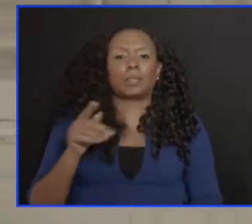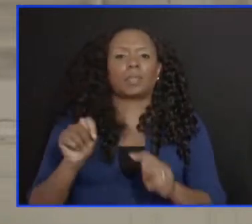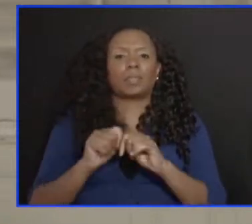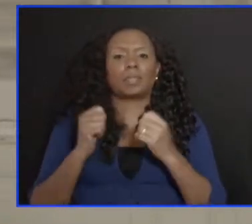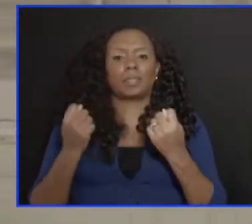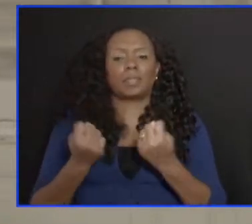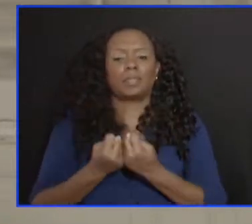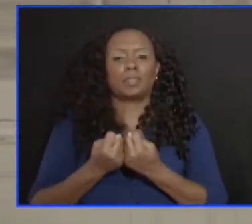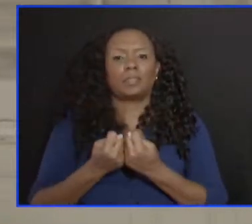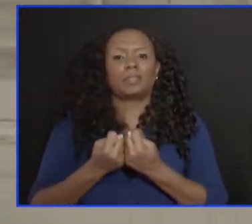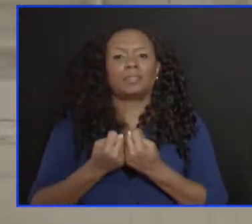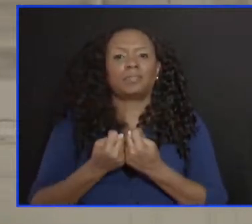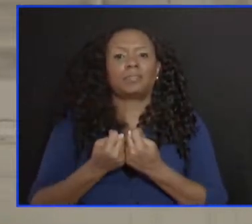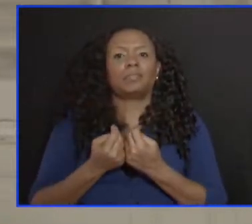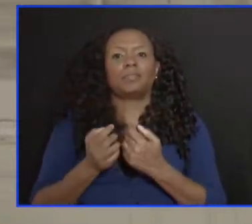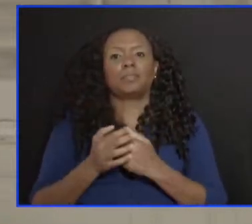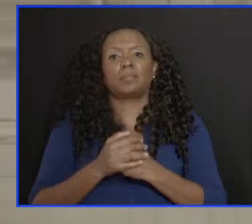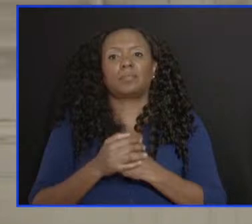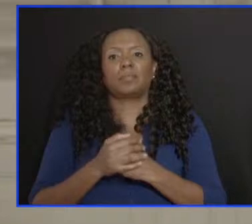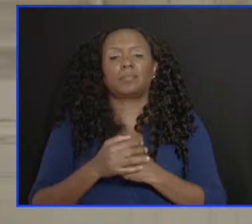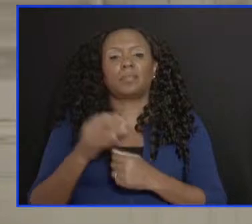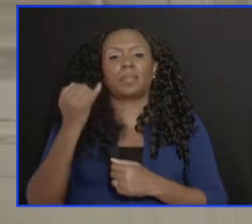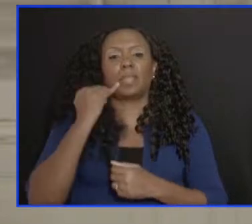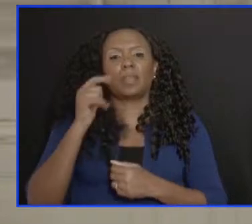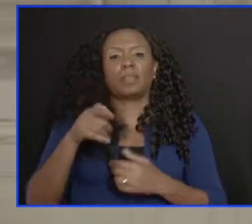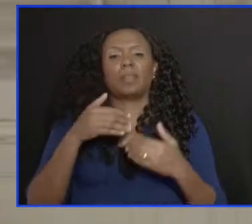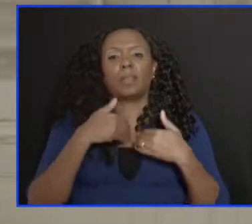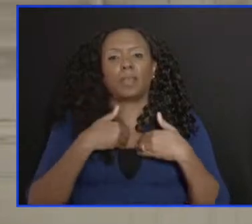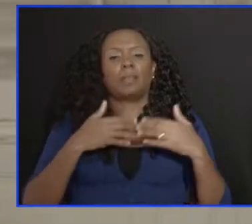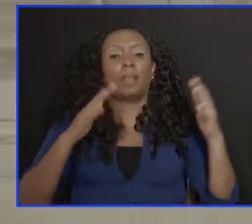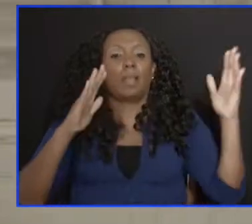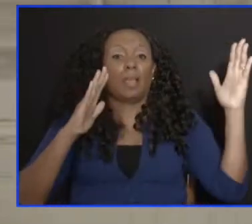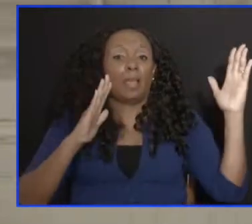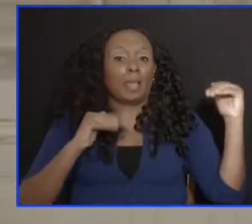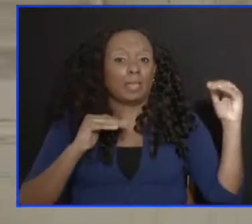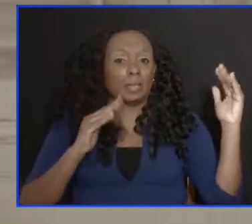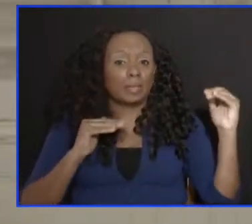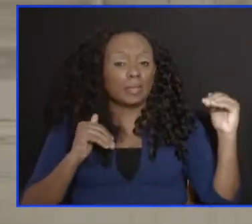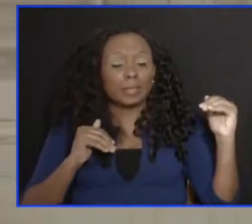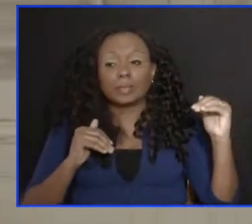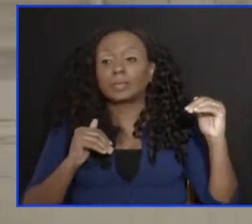reaching expectations sometimes, we will never reach expectations in